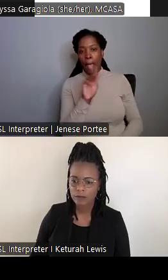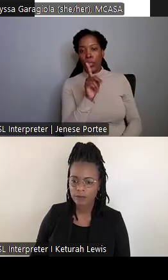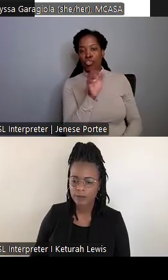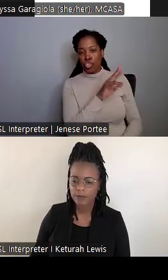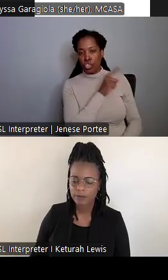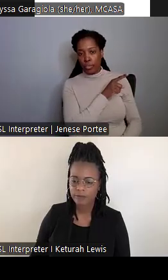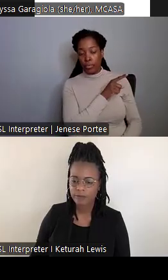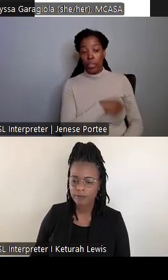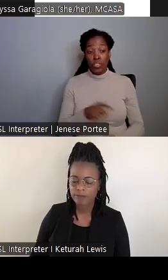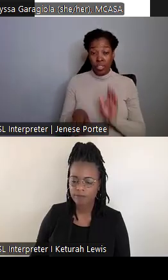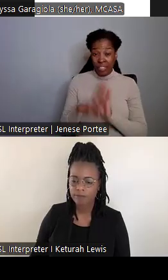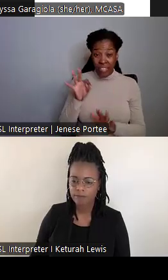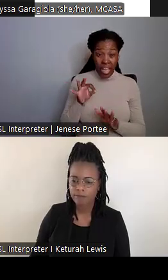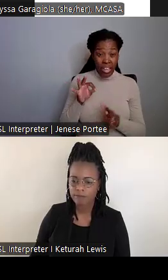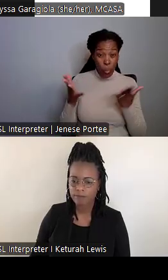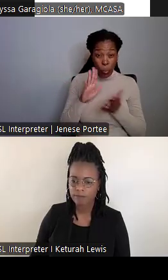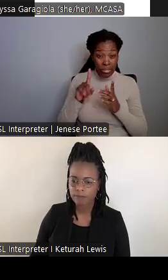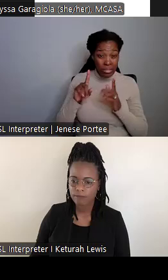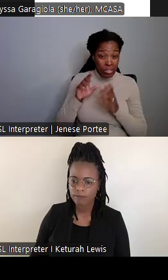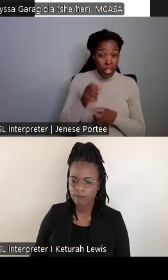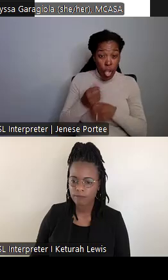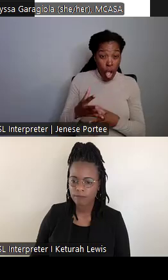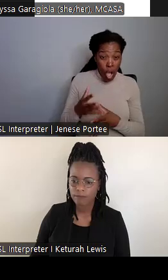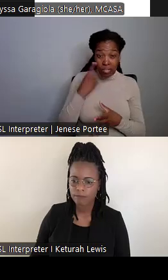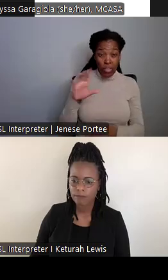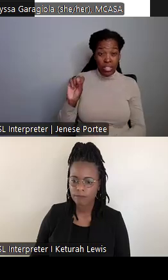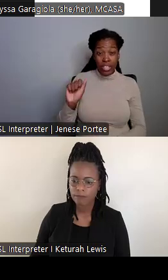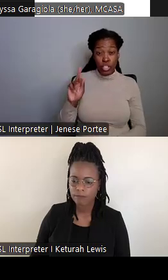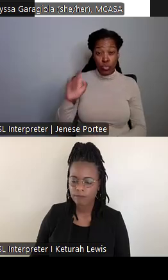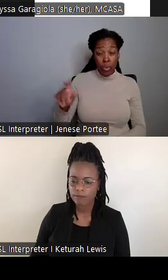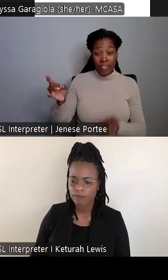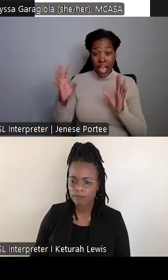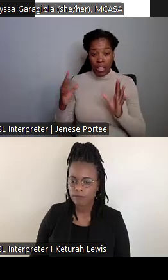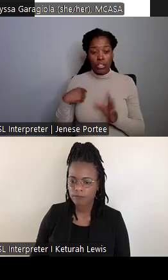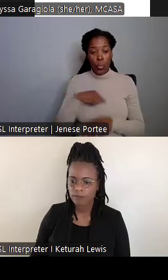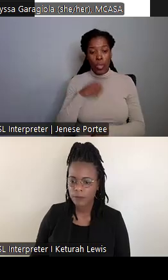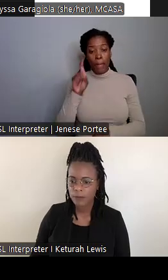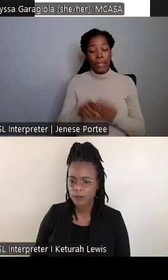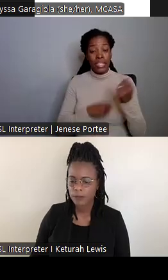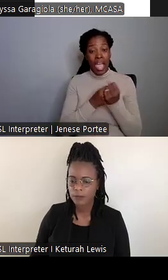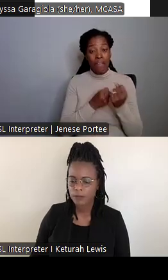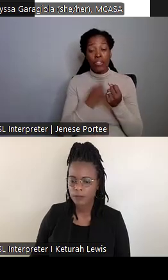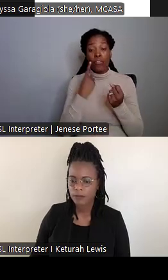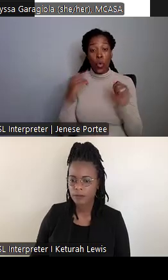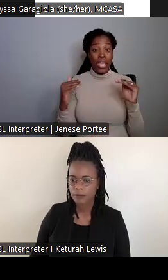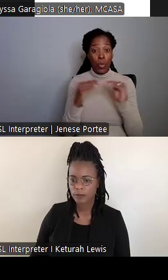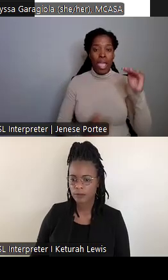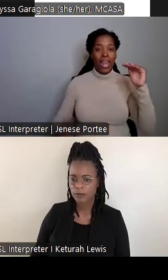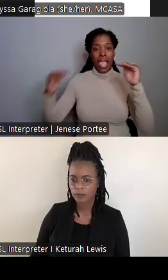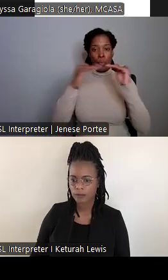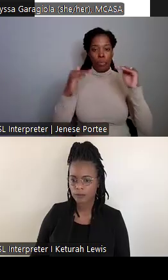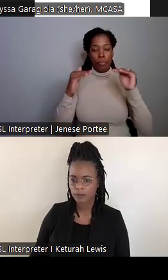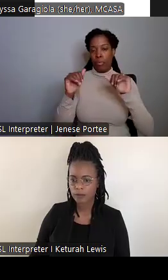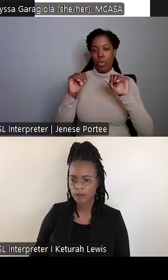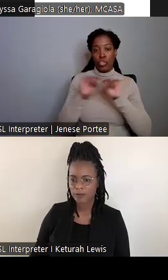of sexual violence, we must advocate for an equal and equitable society where power is shared. Part of